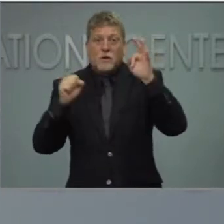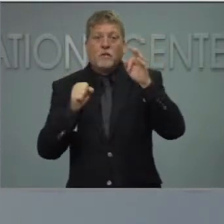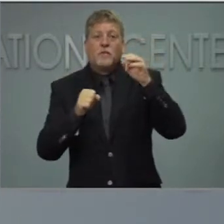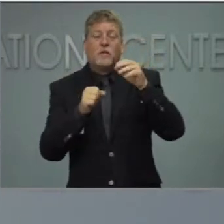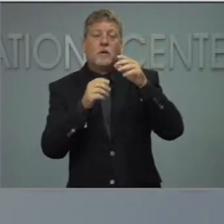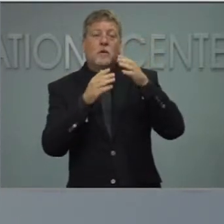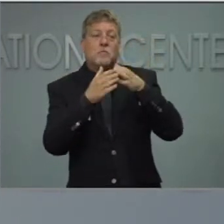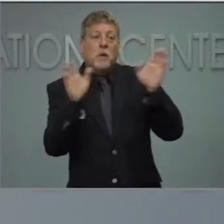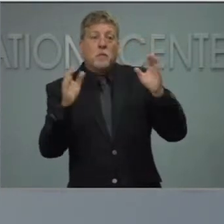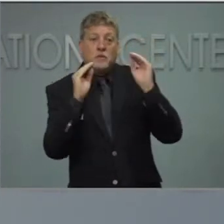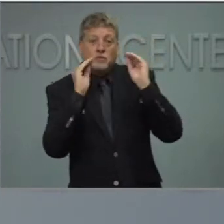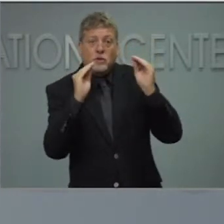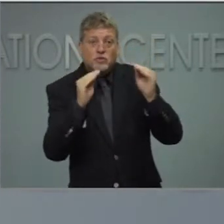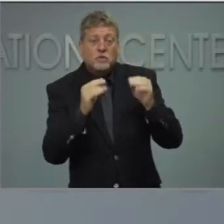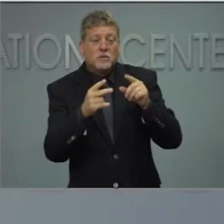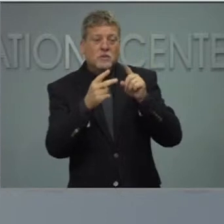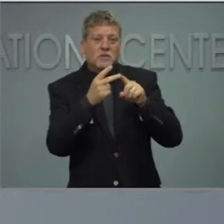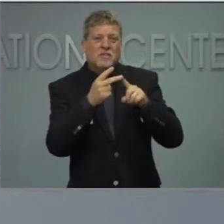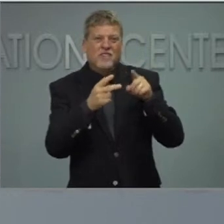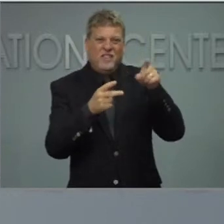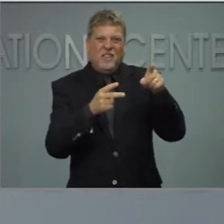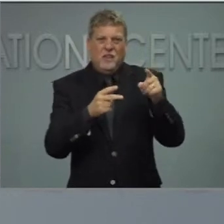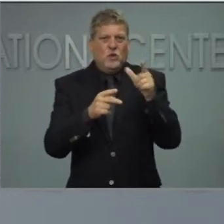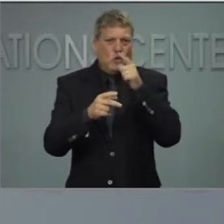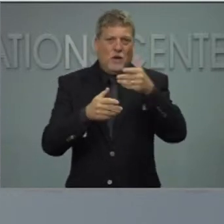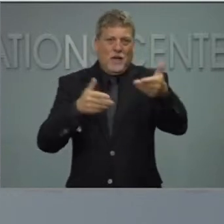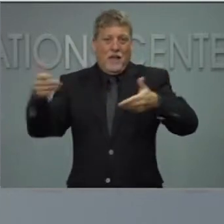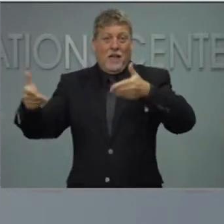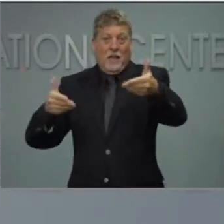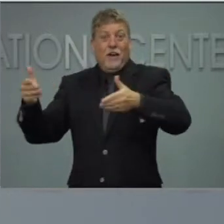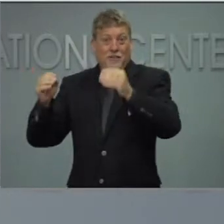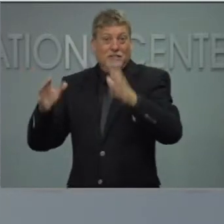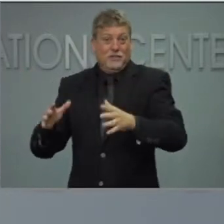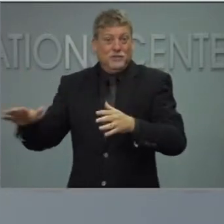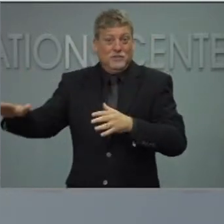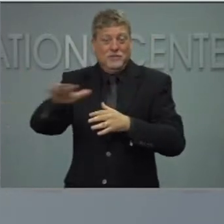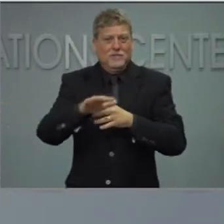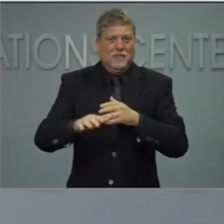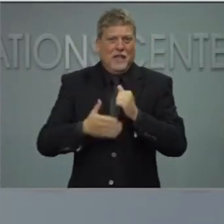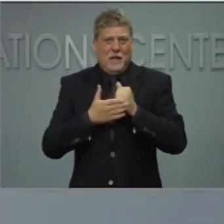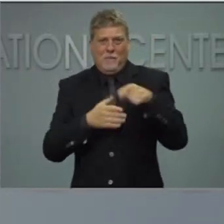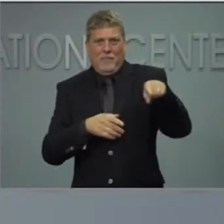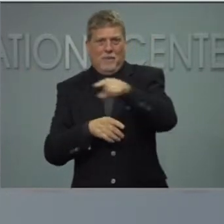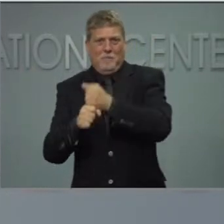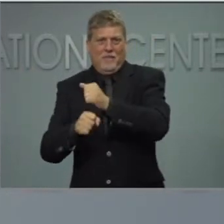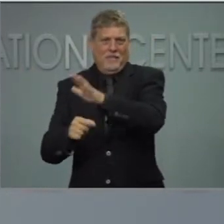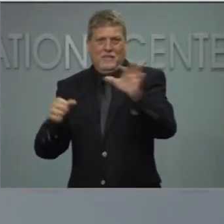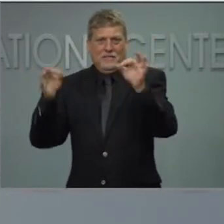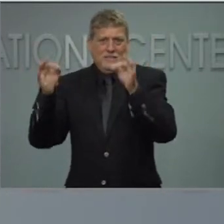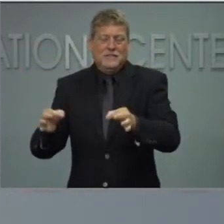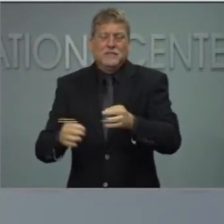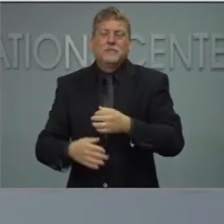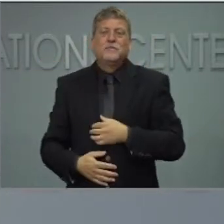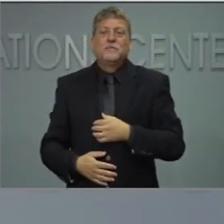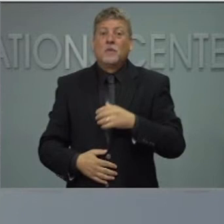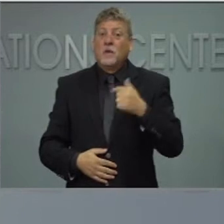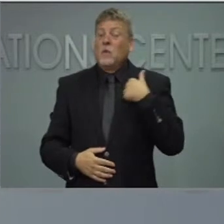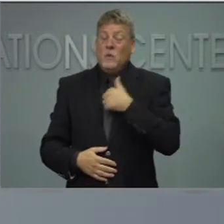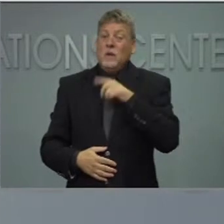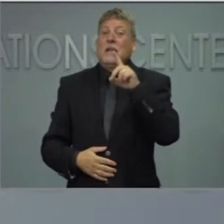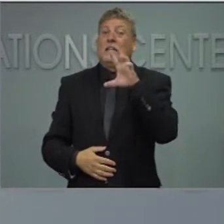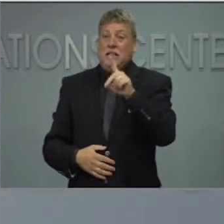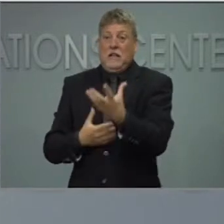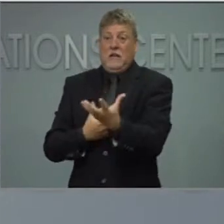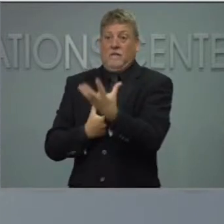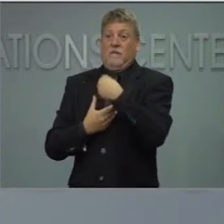local systems that employ these teachers and are making decisions about that. We put them very early in the